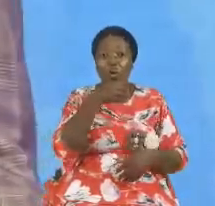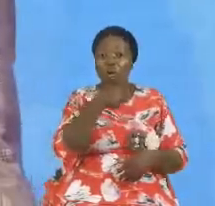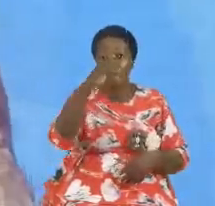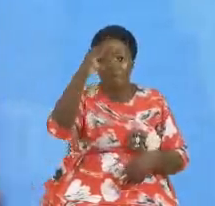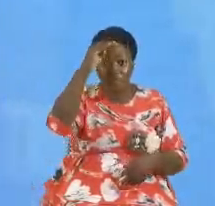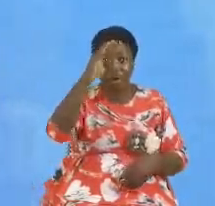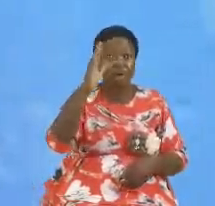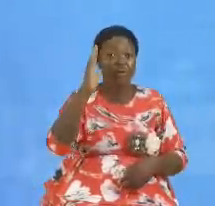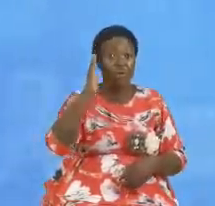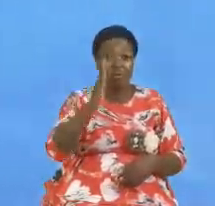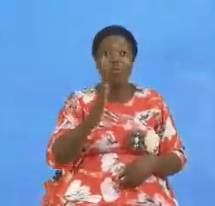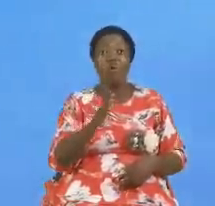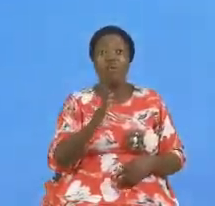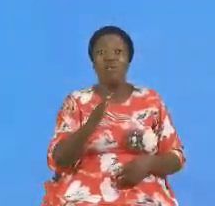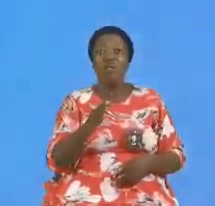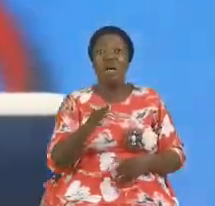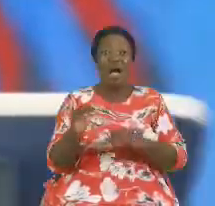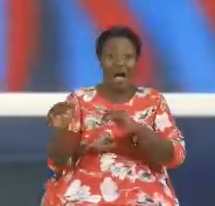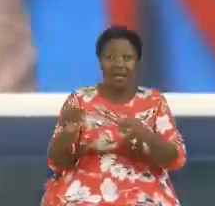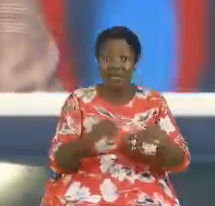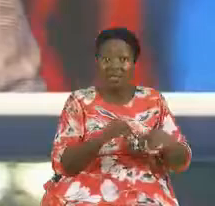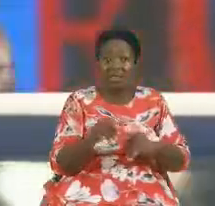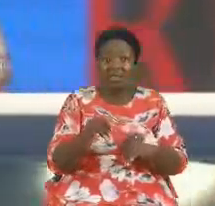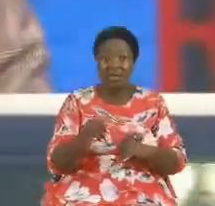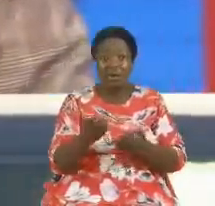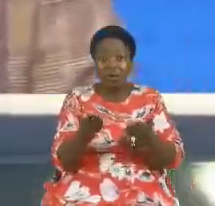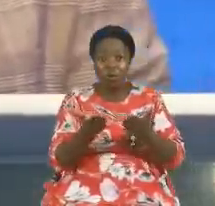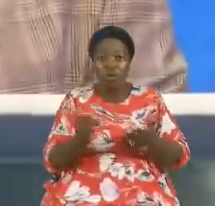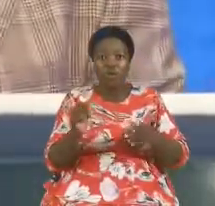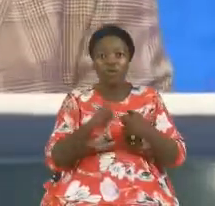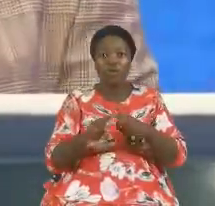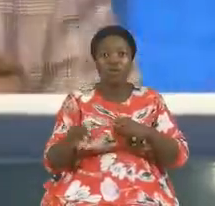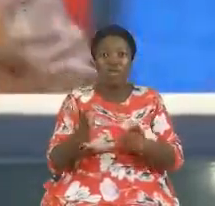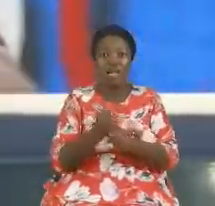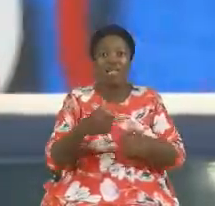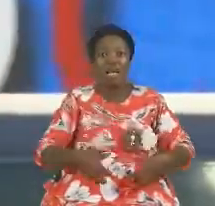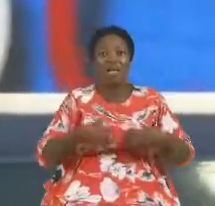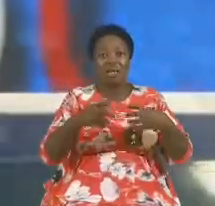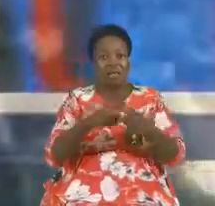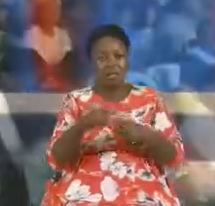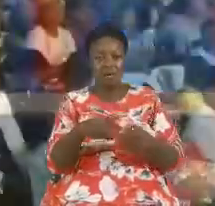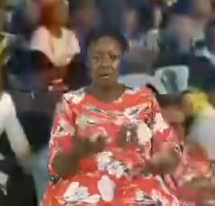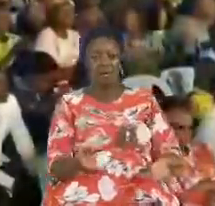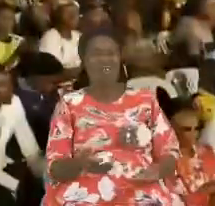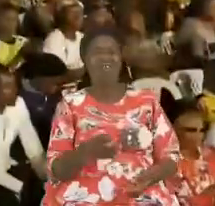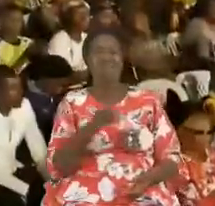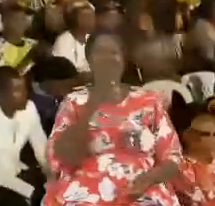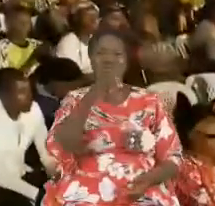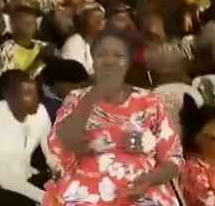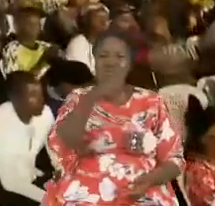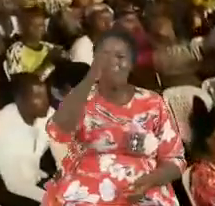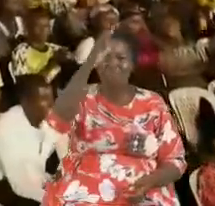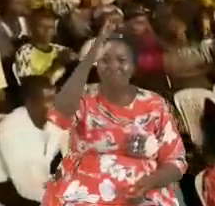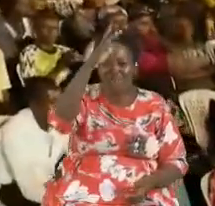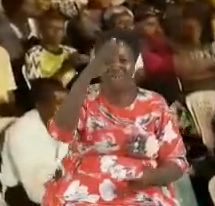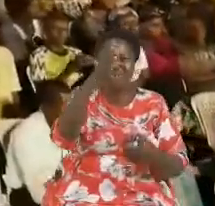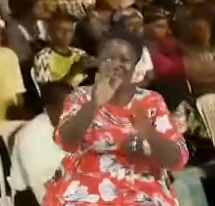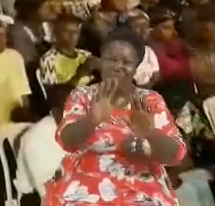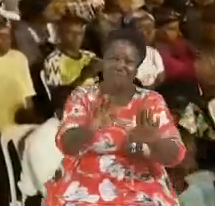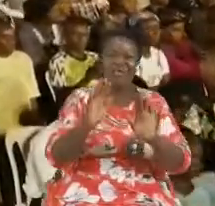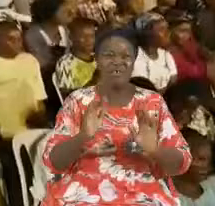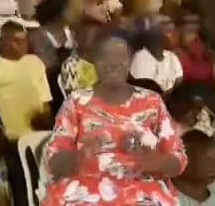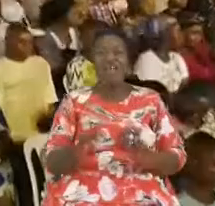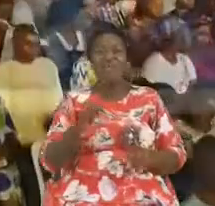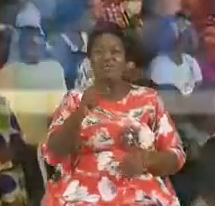somebody says anything and the old man will react, wanting to get angry, Then you